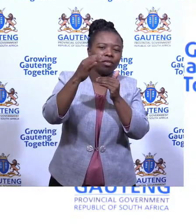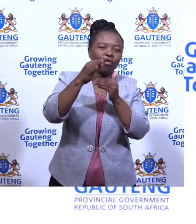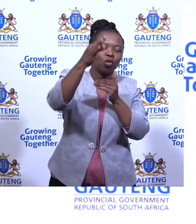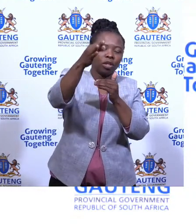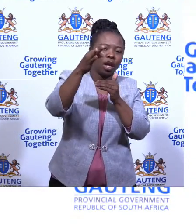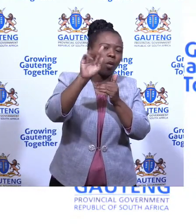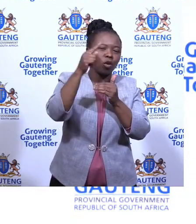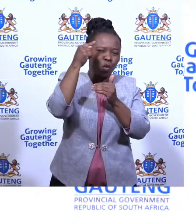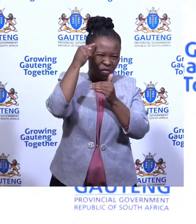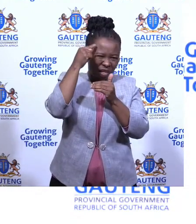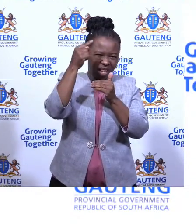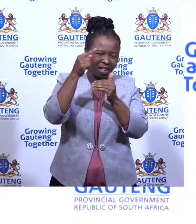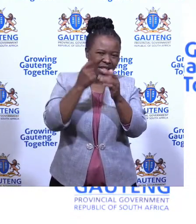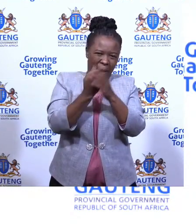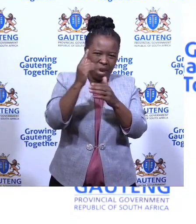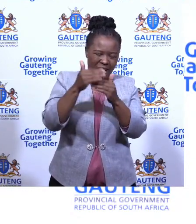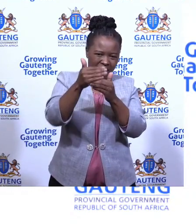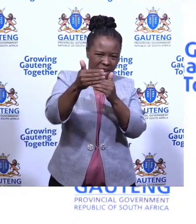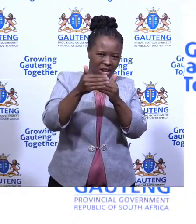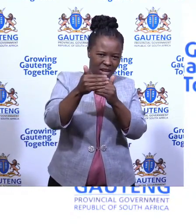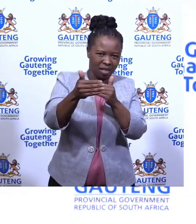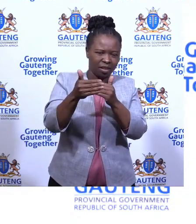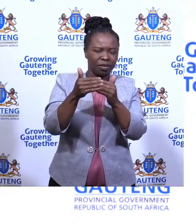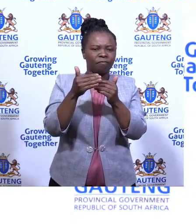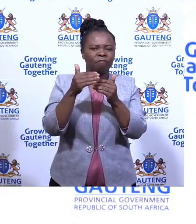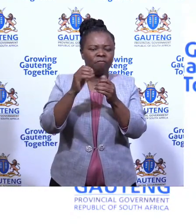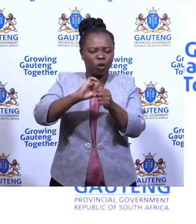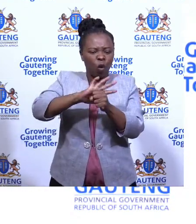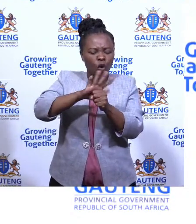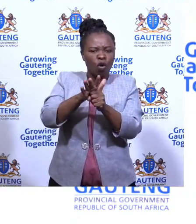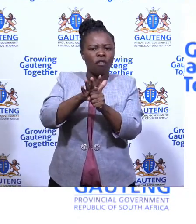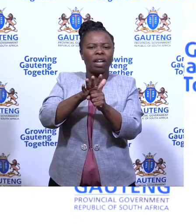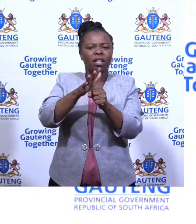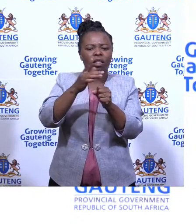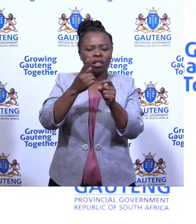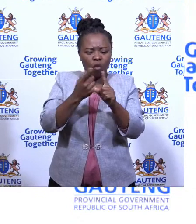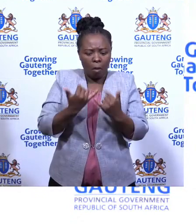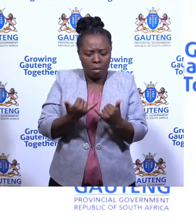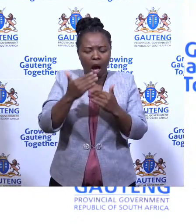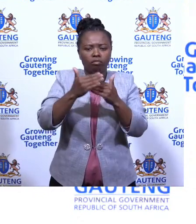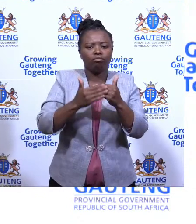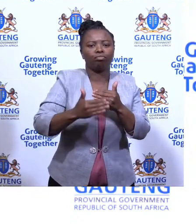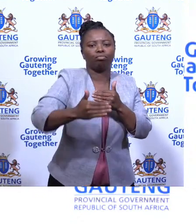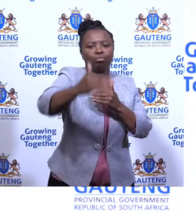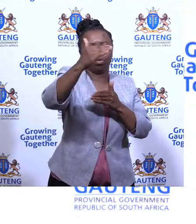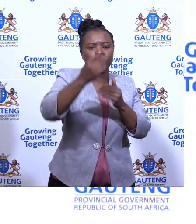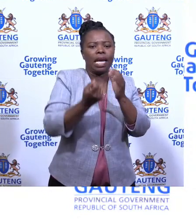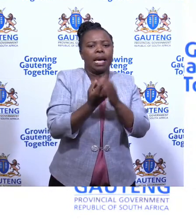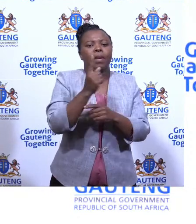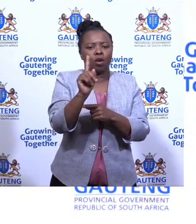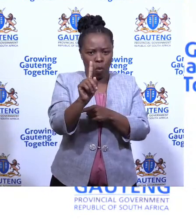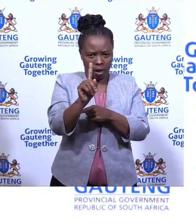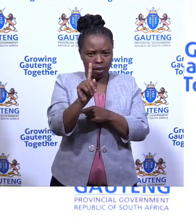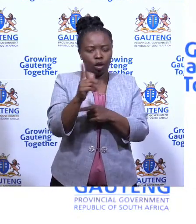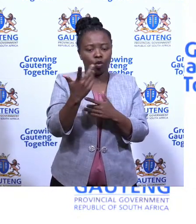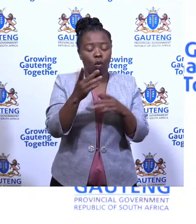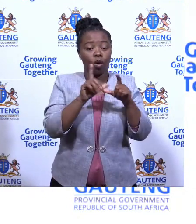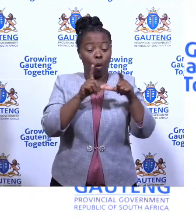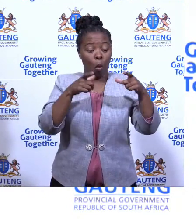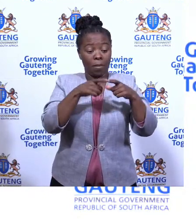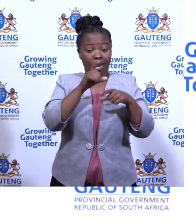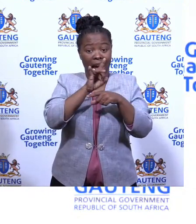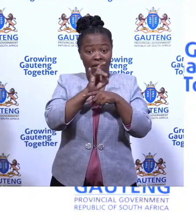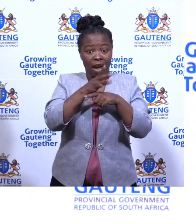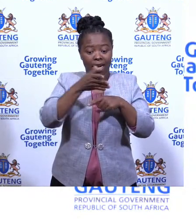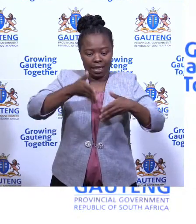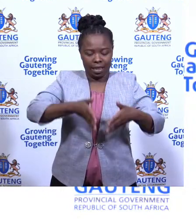progression of the pandemic and the evolution of the pandemic going forward. So we have the advisory committee